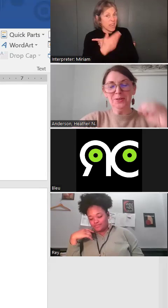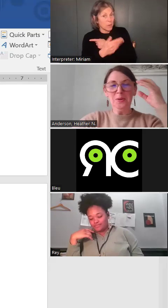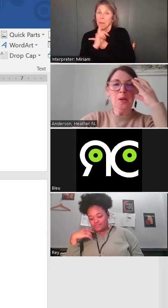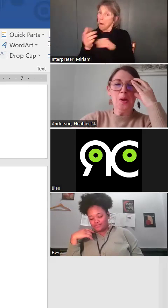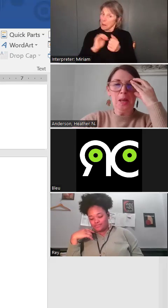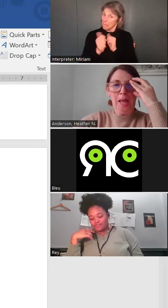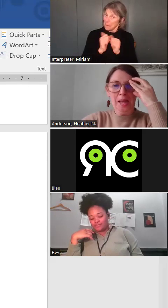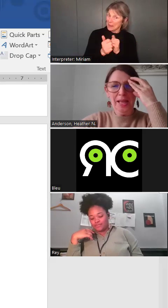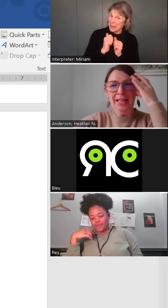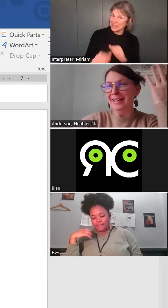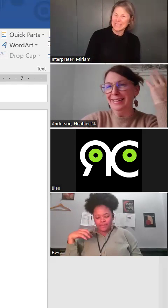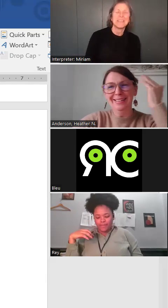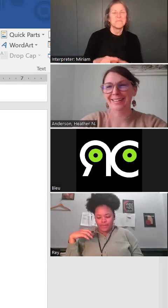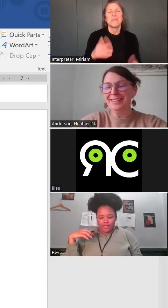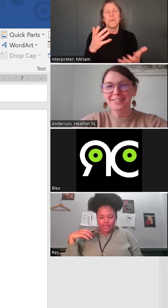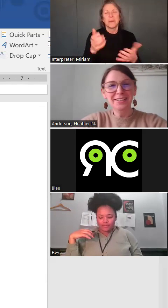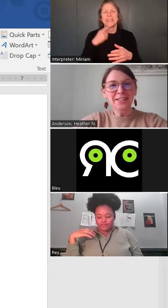form too.